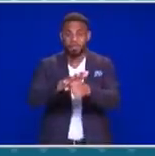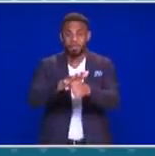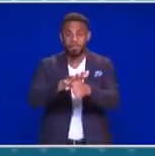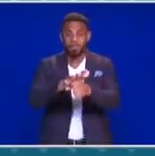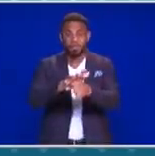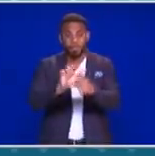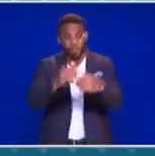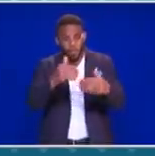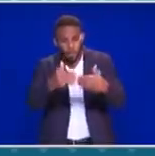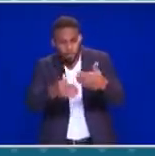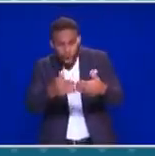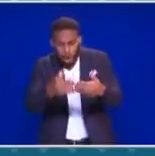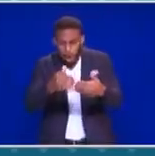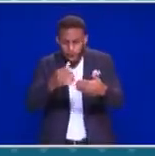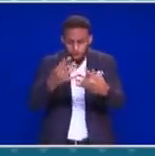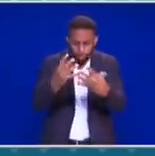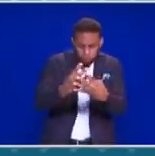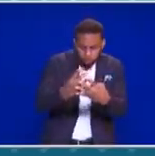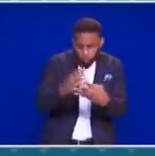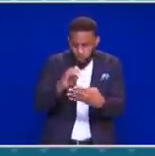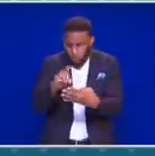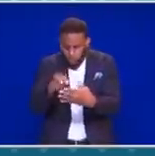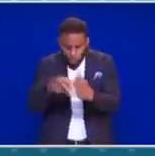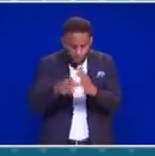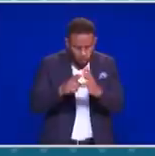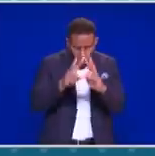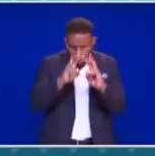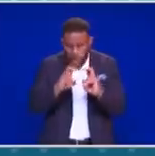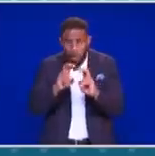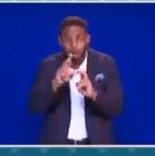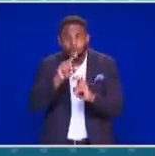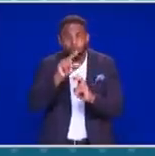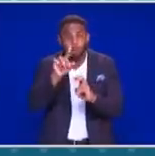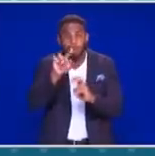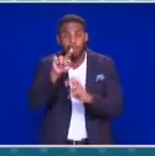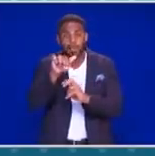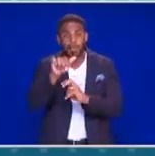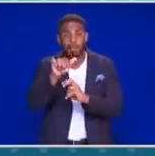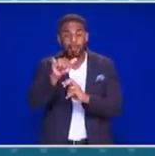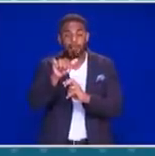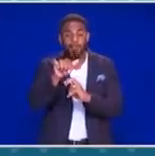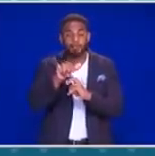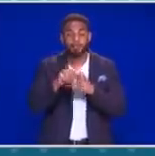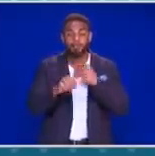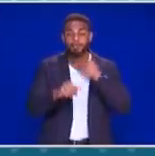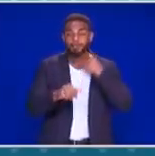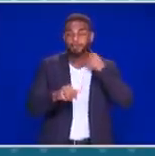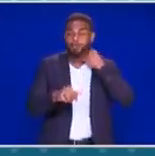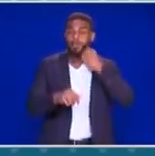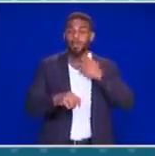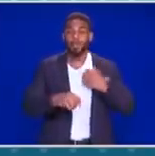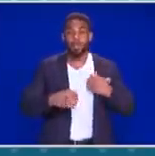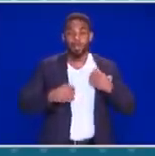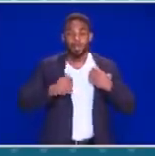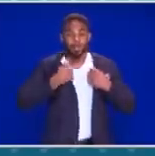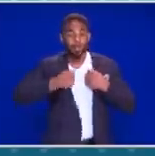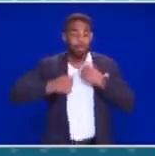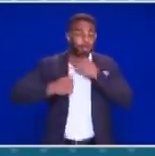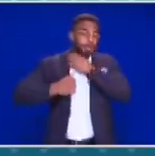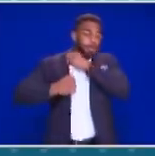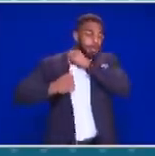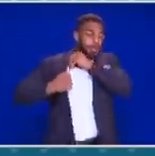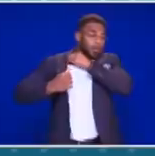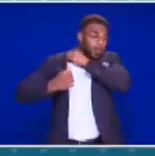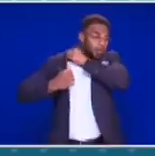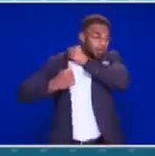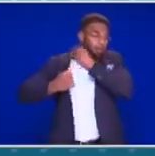to process, code, review, and analyze the 2020 data. Census Bureau experts have worked